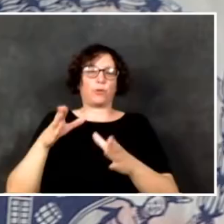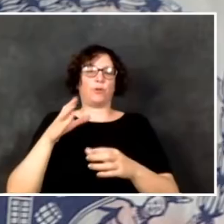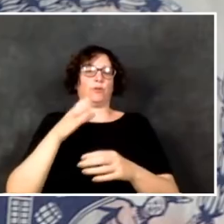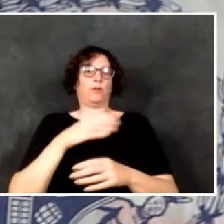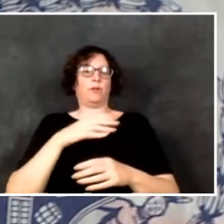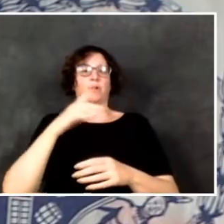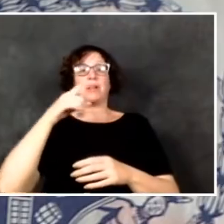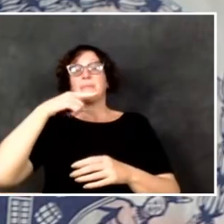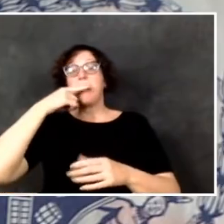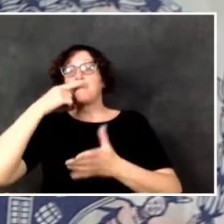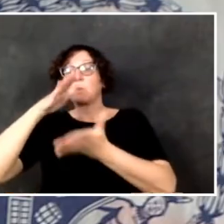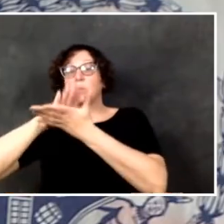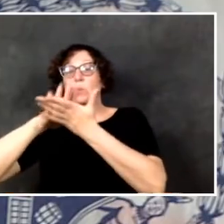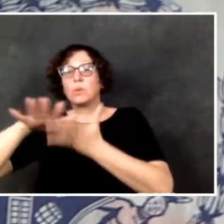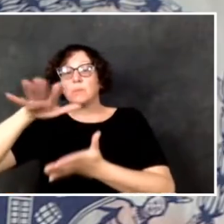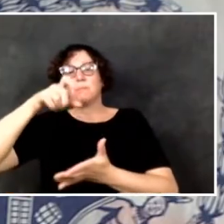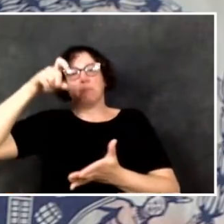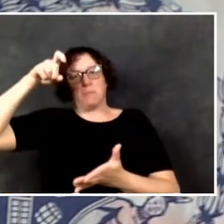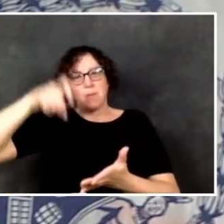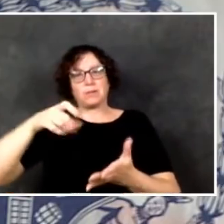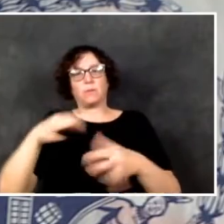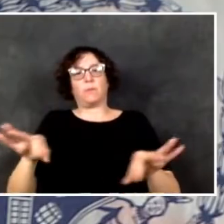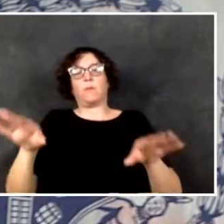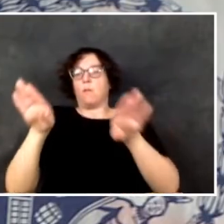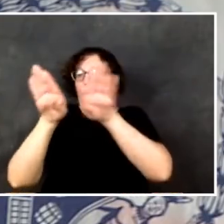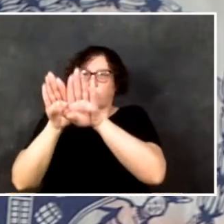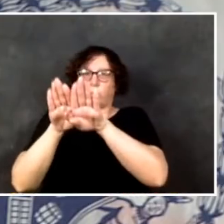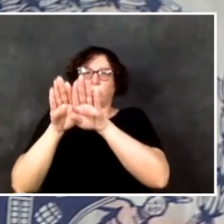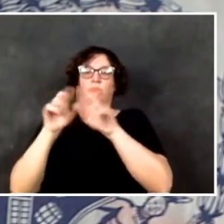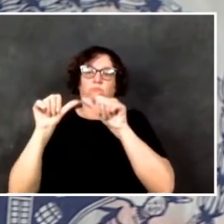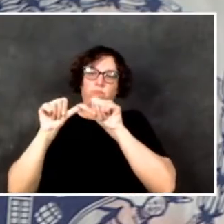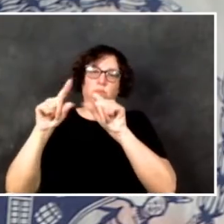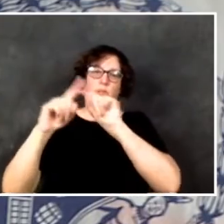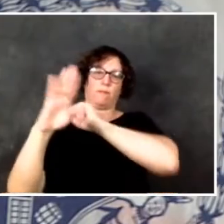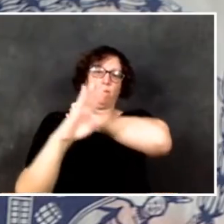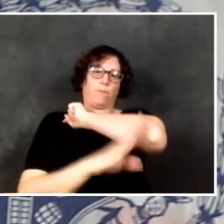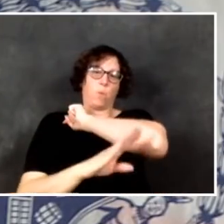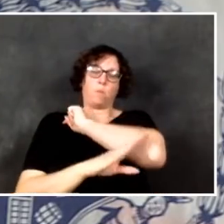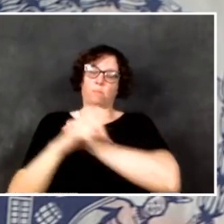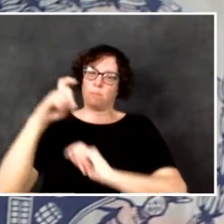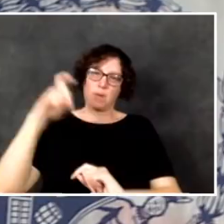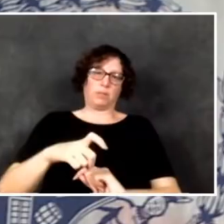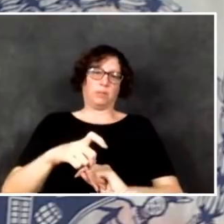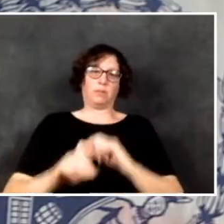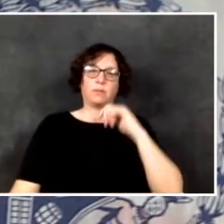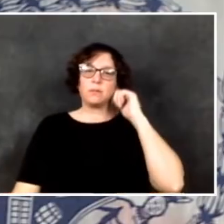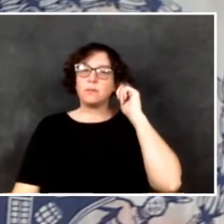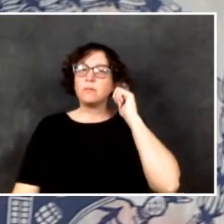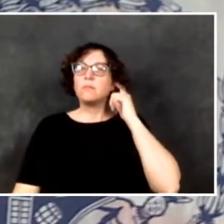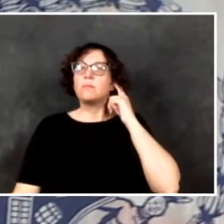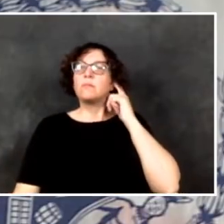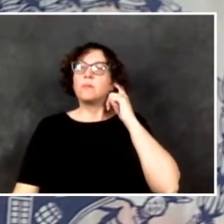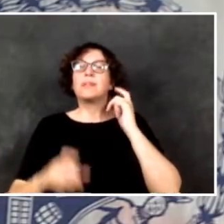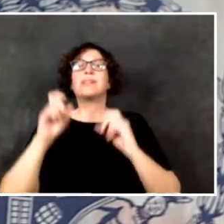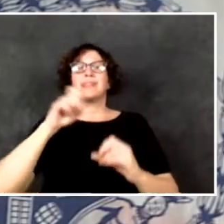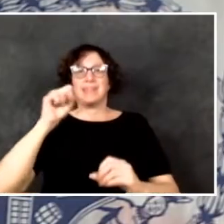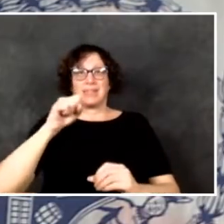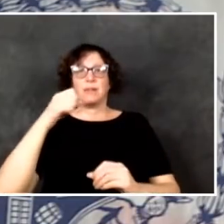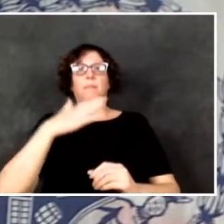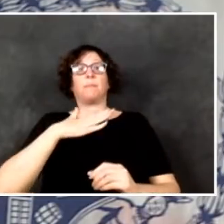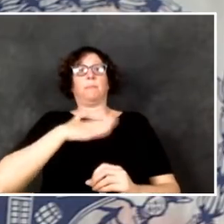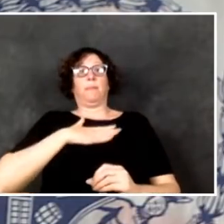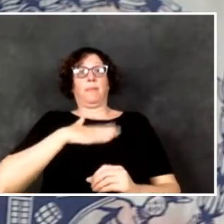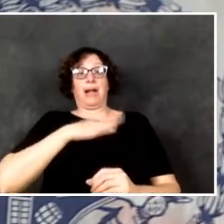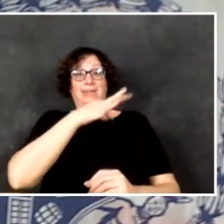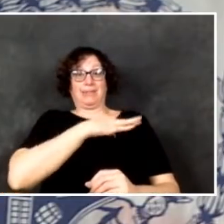year. So, yes, the governor and I communicated, our staffs communicated, but the